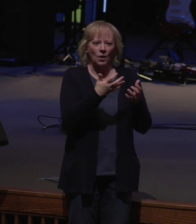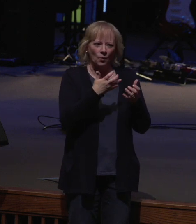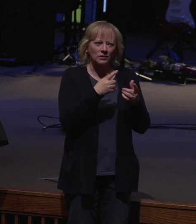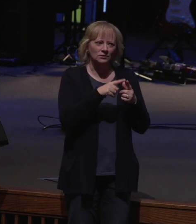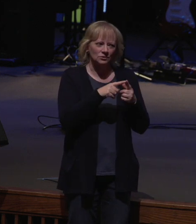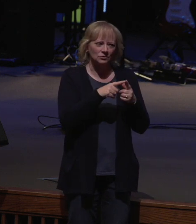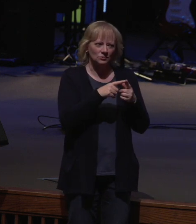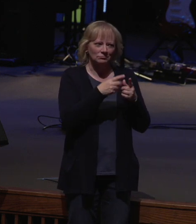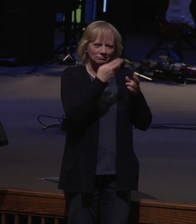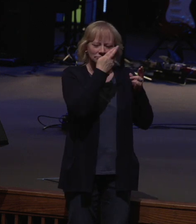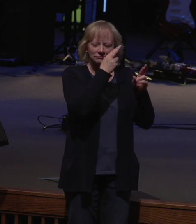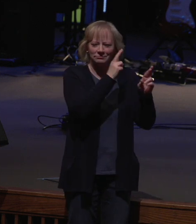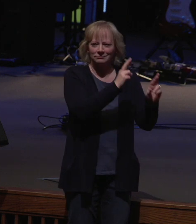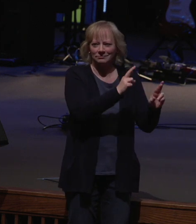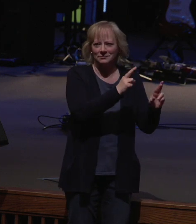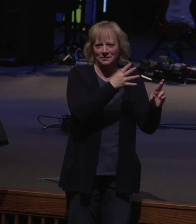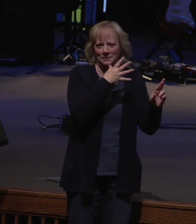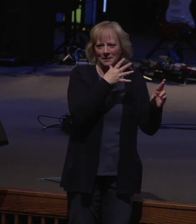by that.